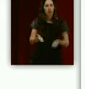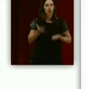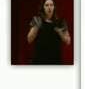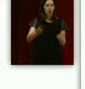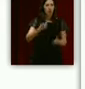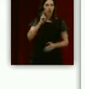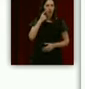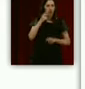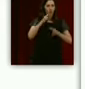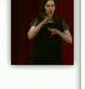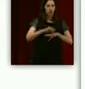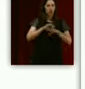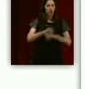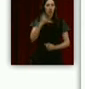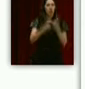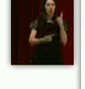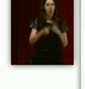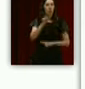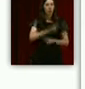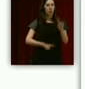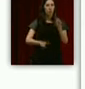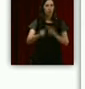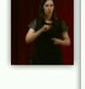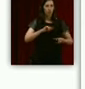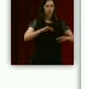other issues.